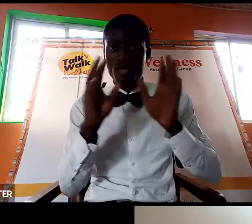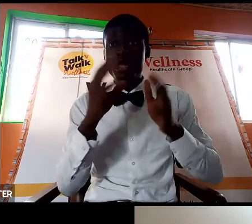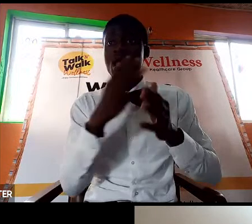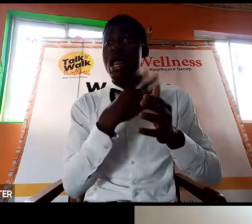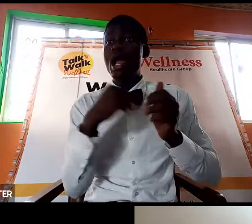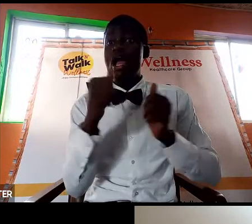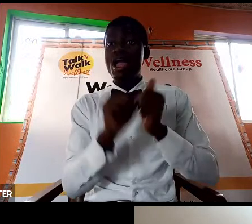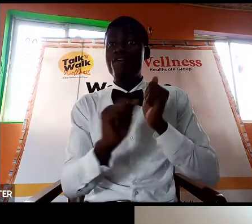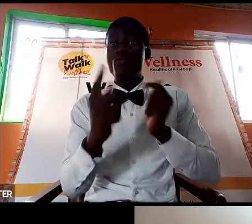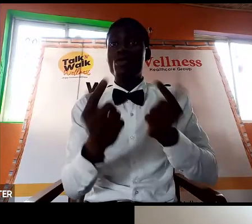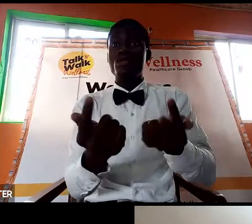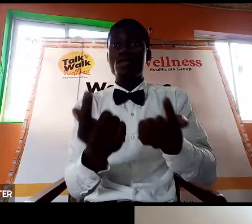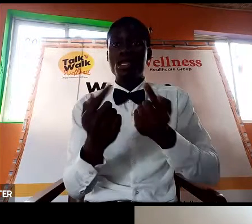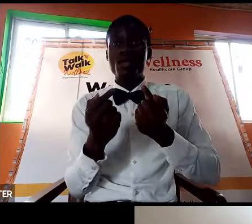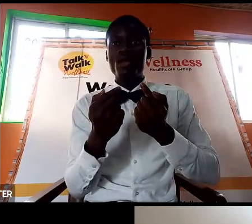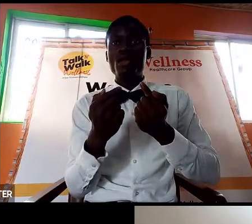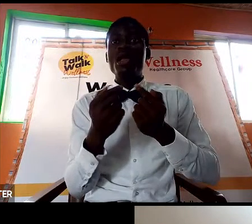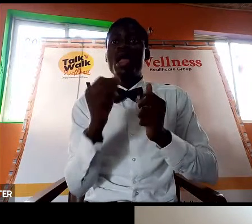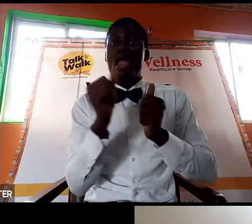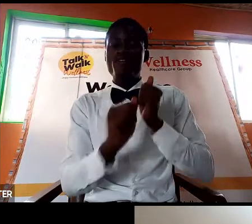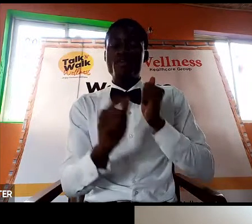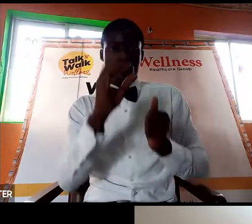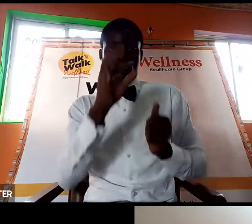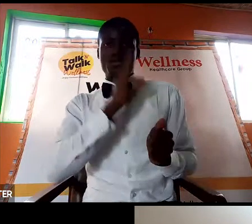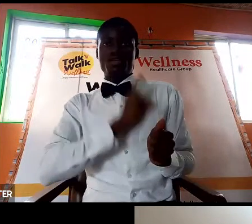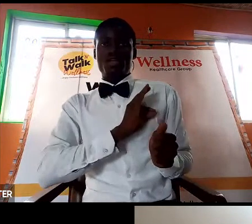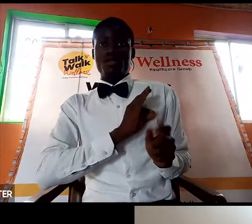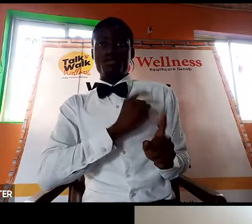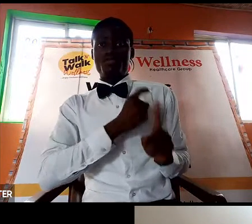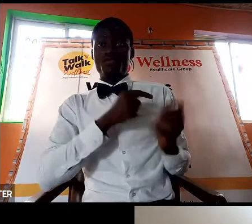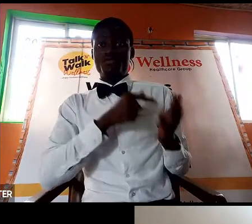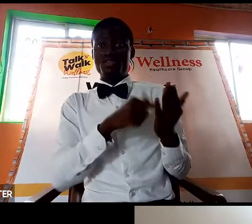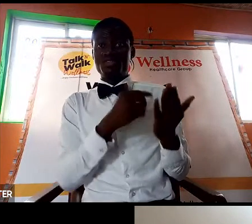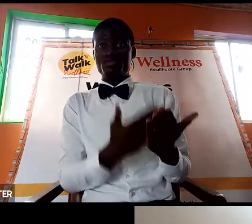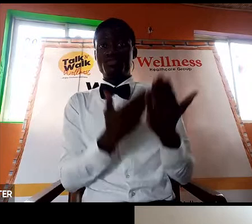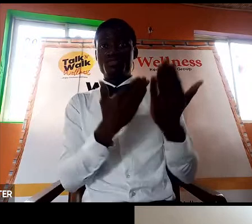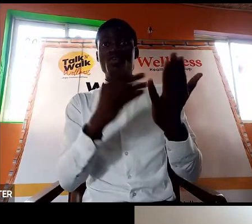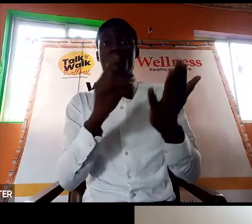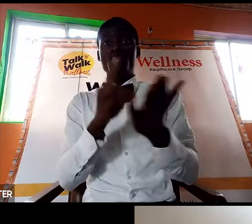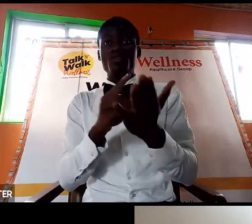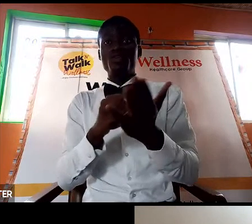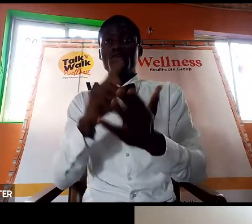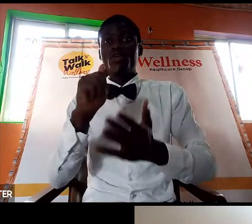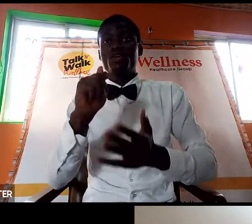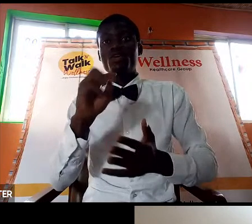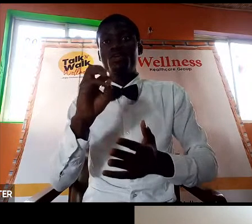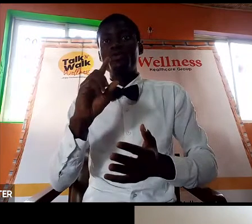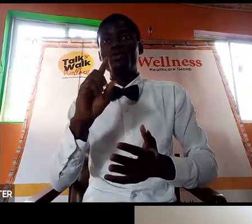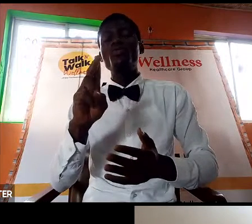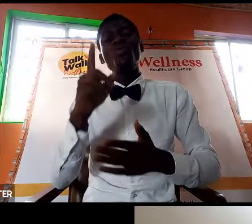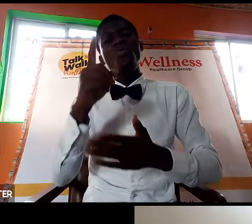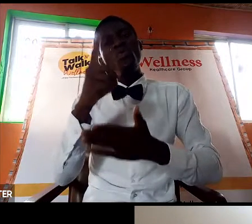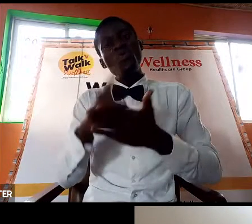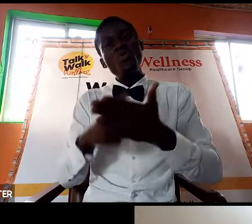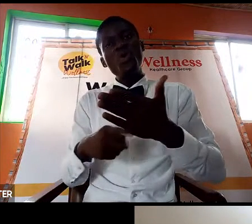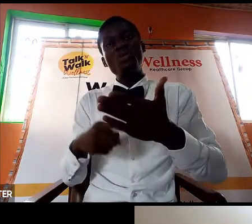I've gained from this presentation. Dr. Tolu, what would you have to tell our viewers?